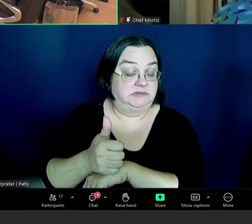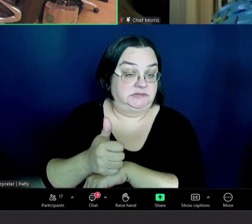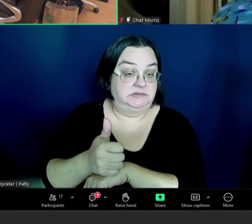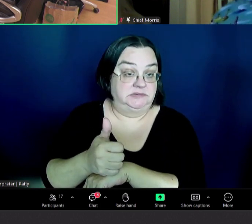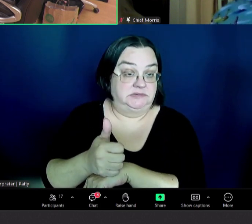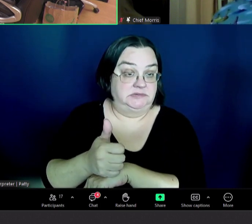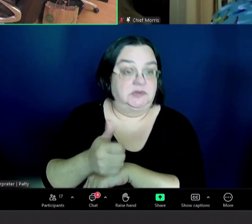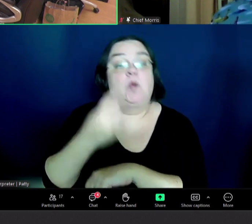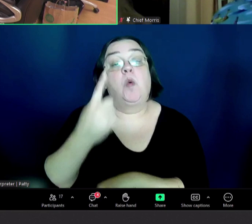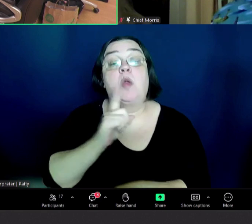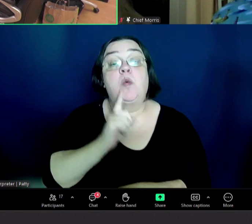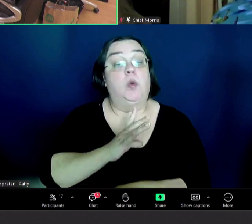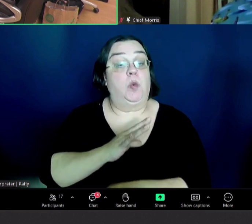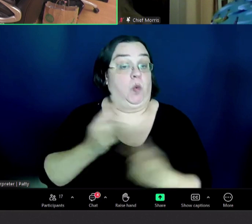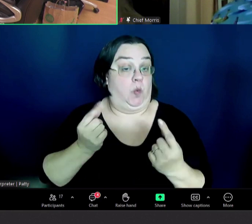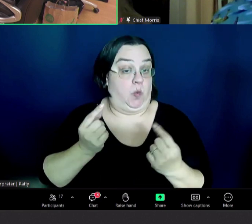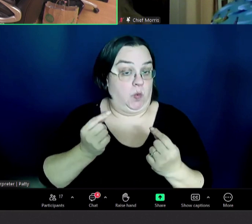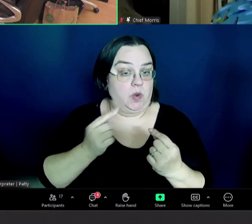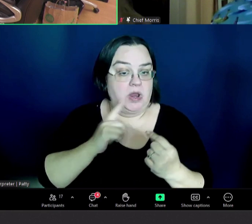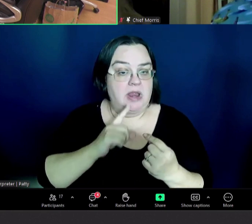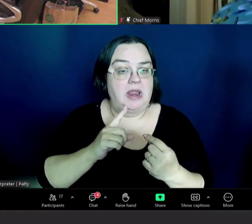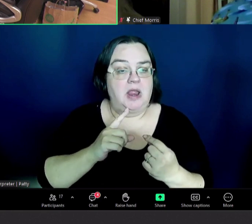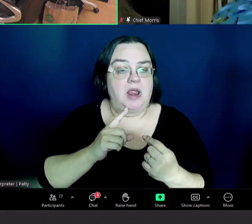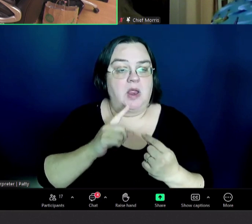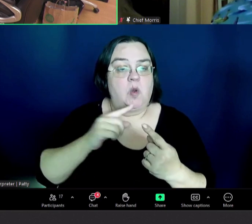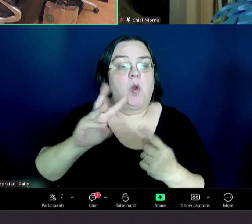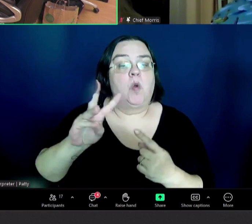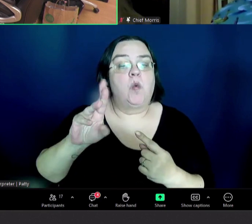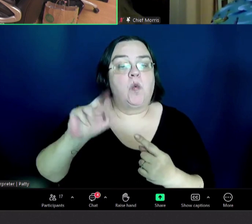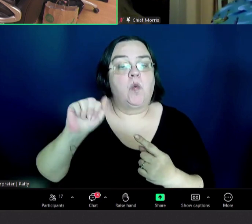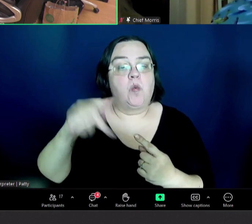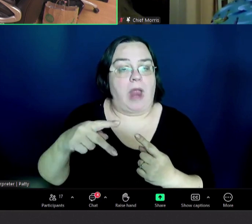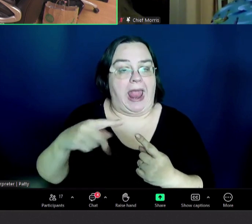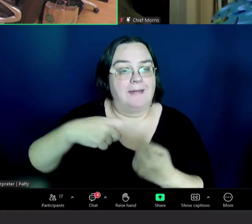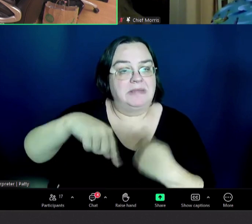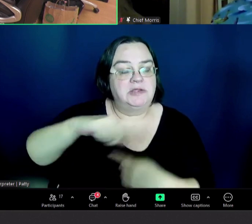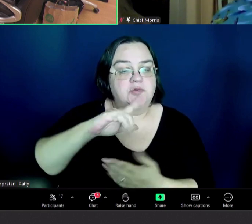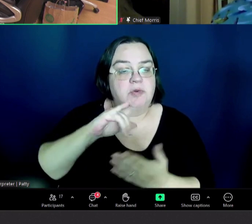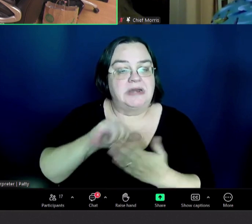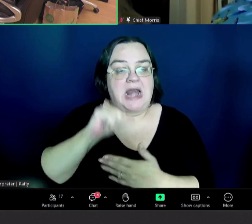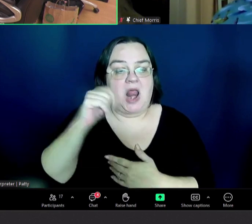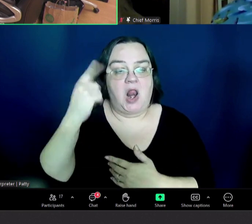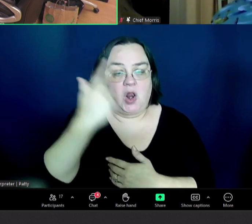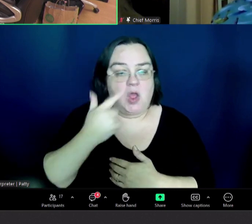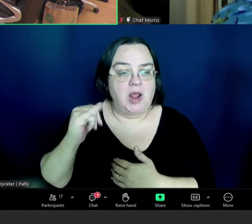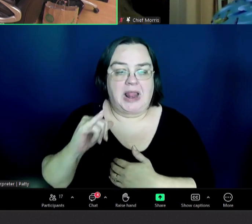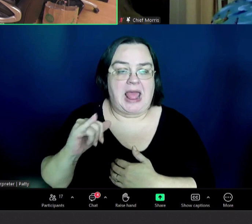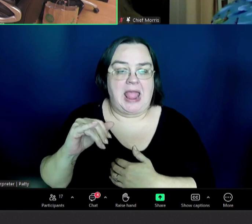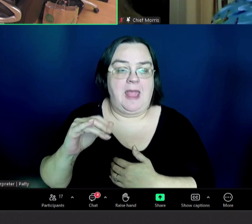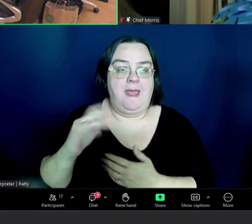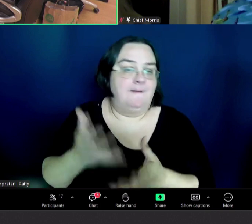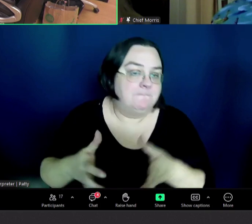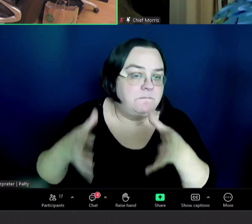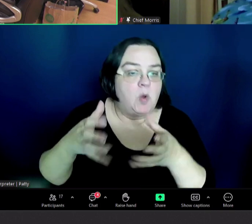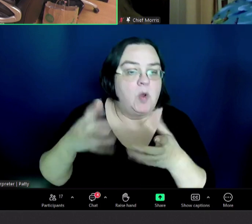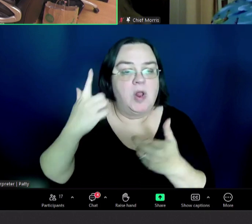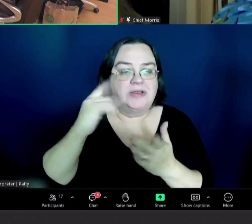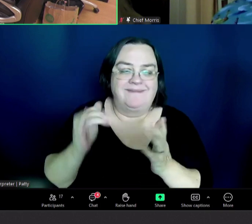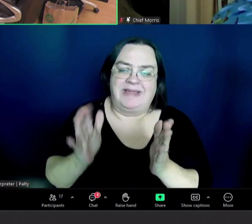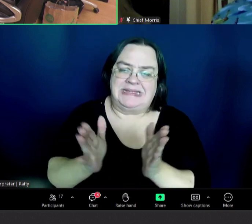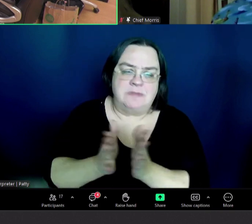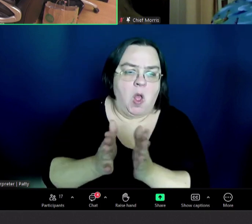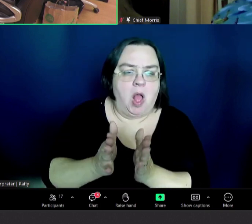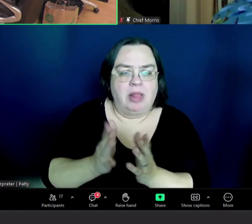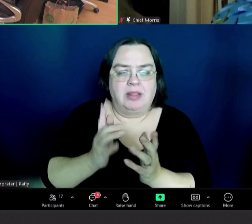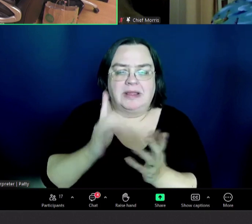One of the cool things we do is we work with the communities. We actually wrap them so it doesn't look like just a pole. It's a very small footprint compared to, I think, what a lot of people think of speed cameras and